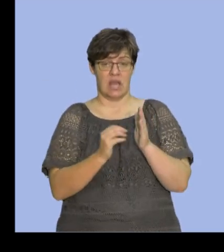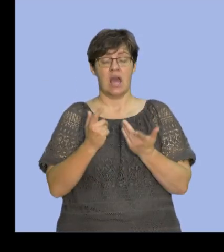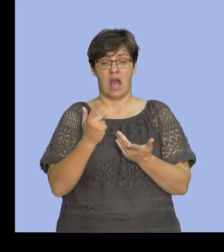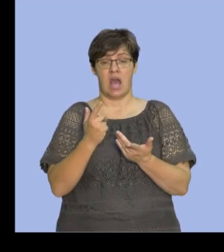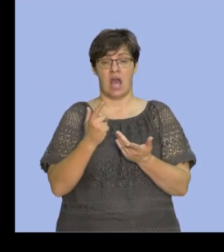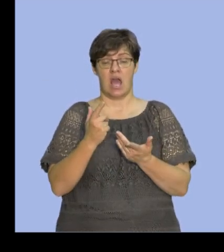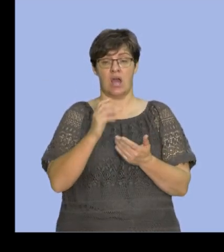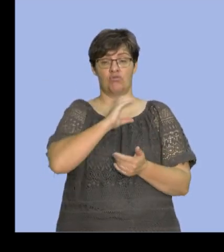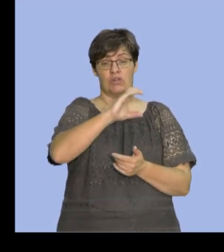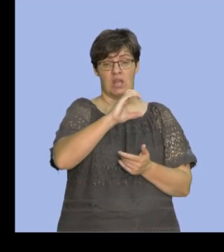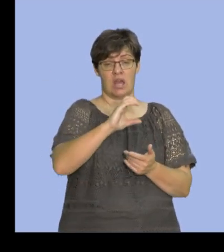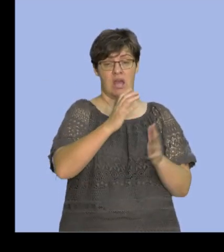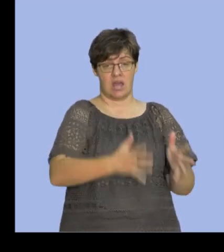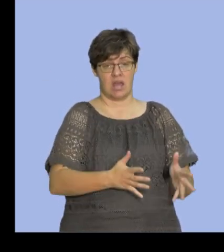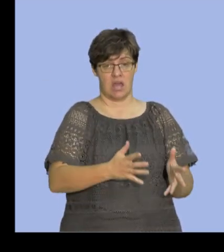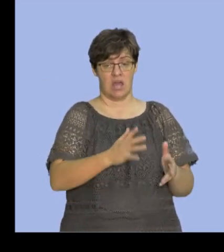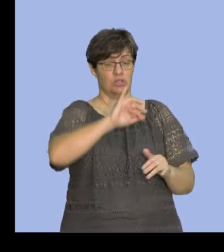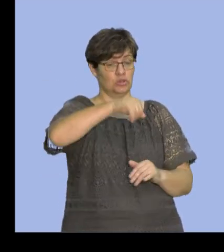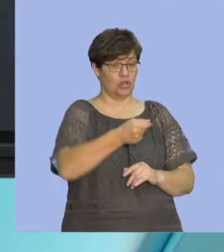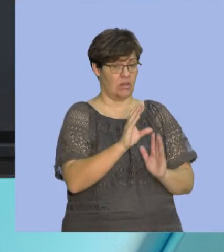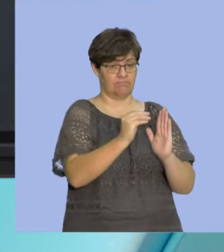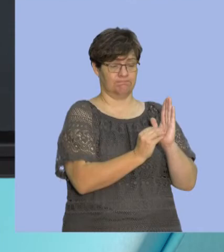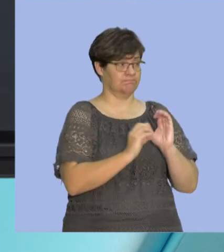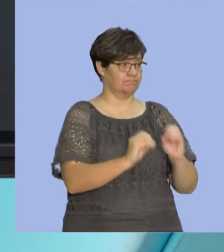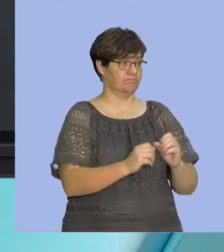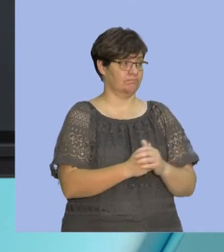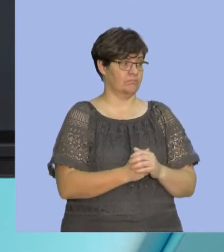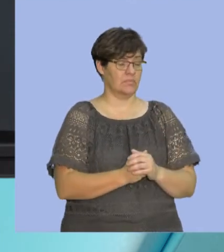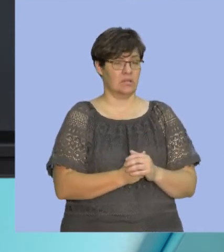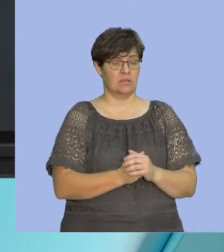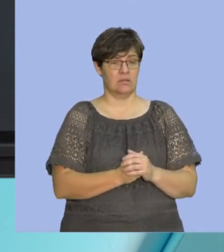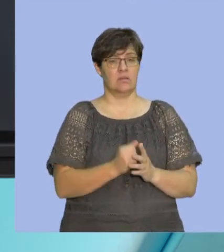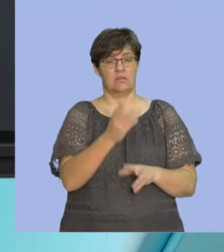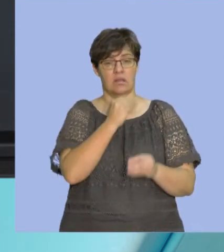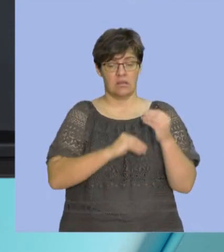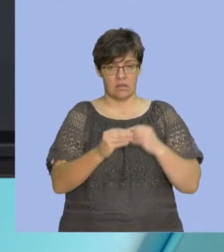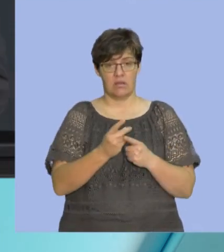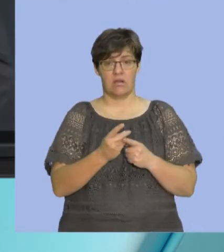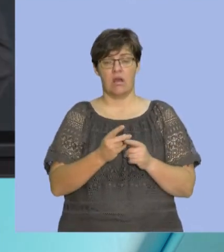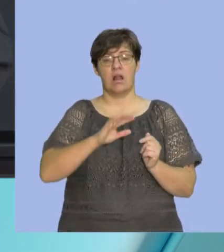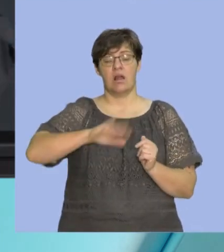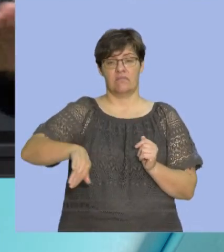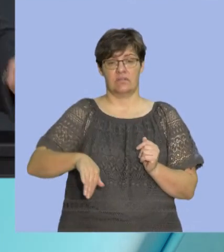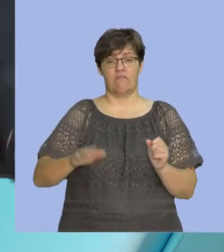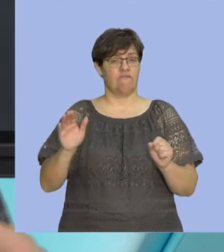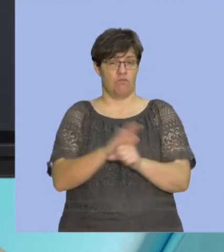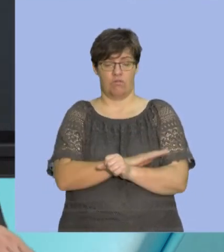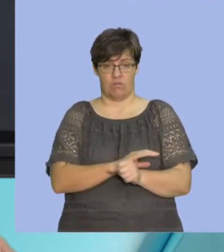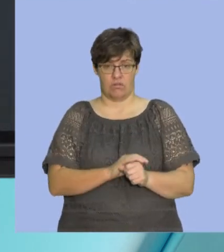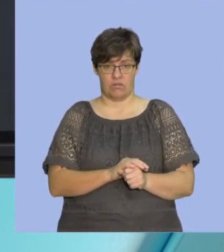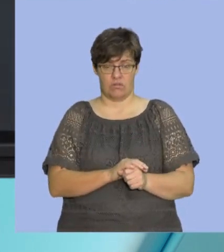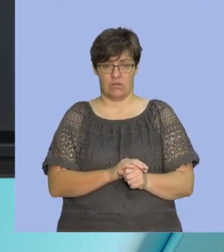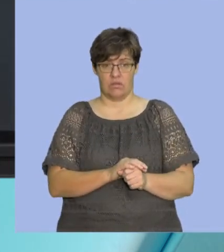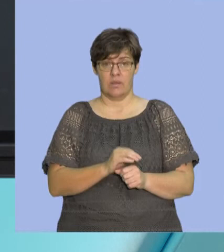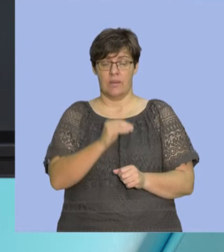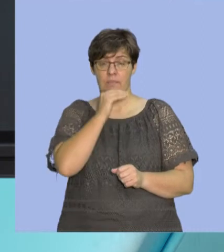journal. My first question to you is, the transaction was left out completely. It